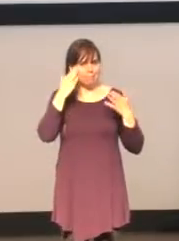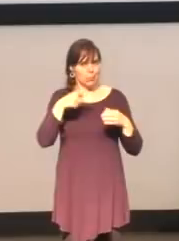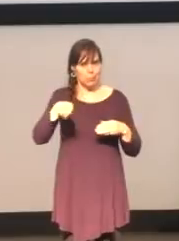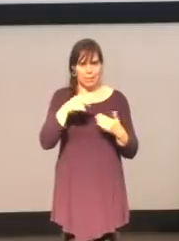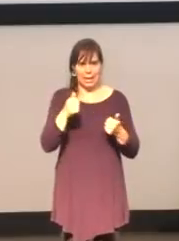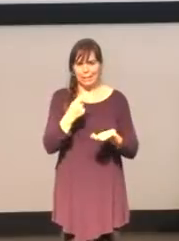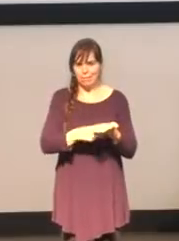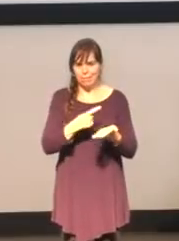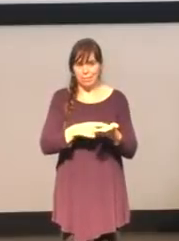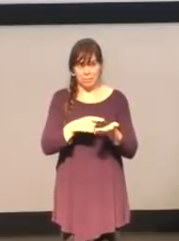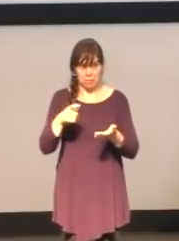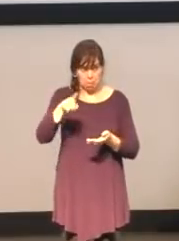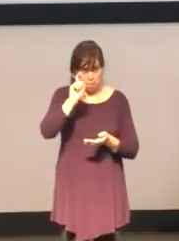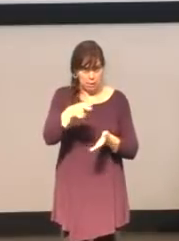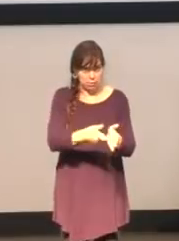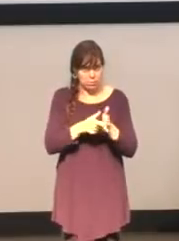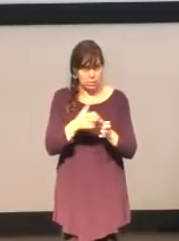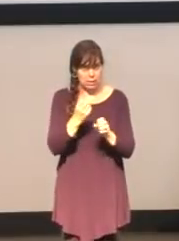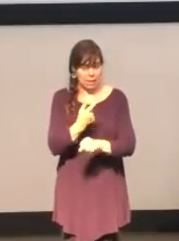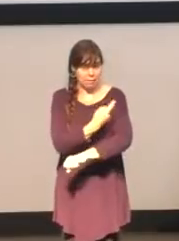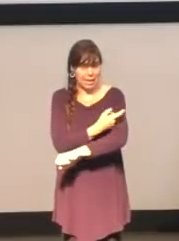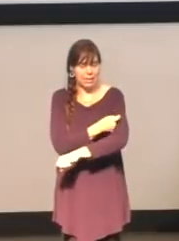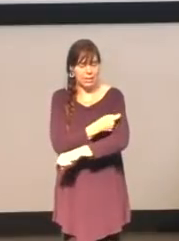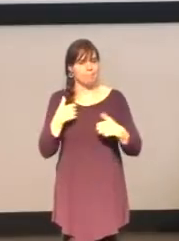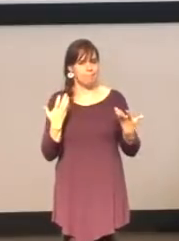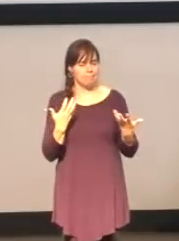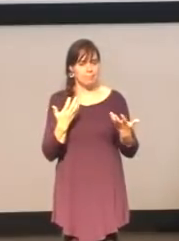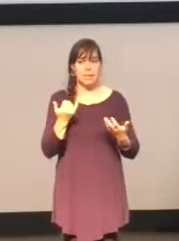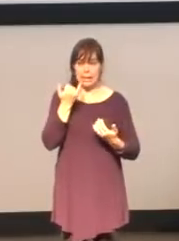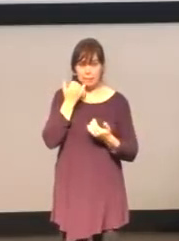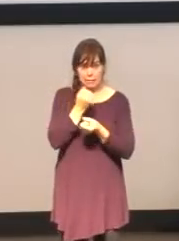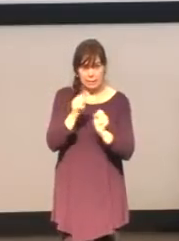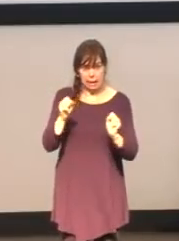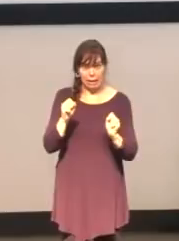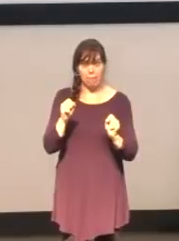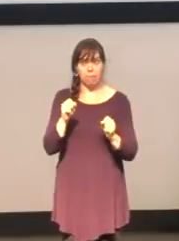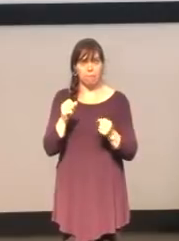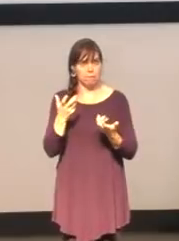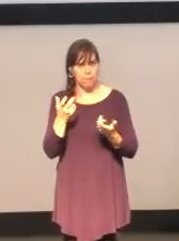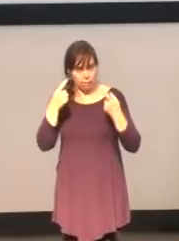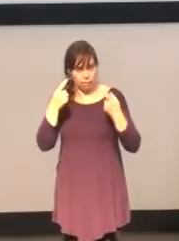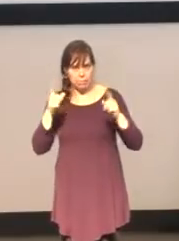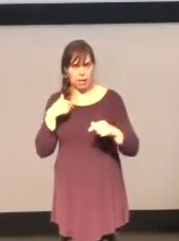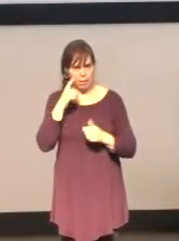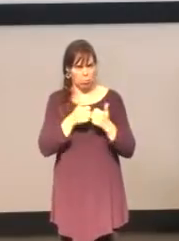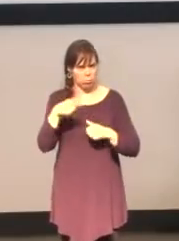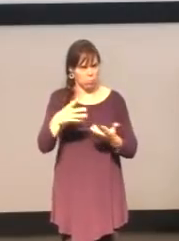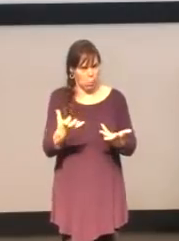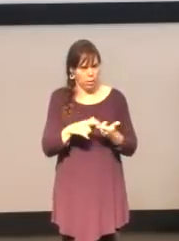about requirement for vaccination. I know that if it's safe and effective, I think most of us would want it,